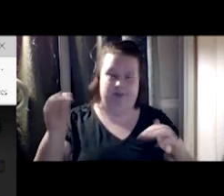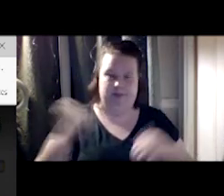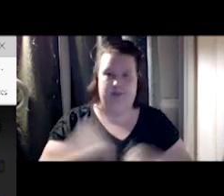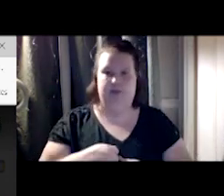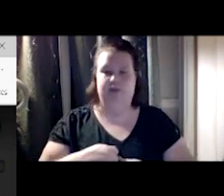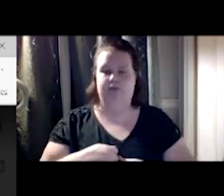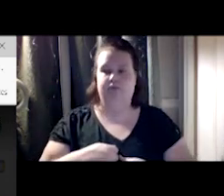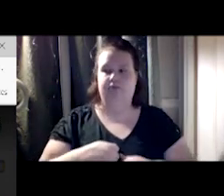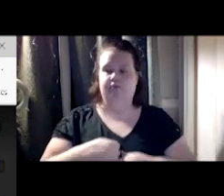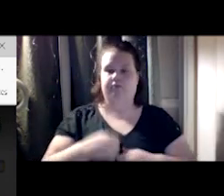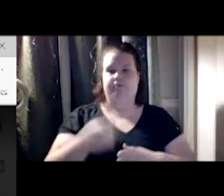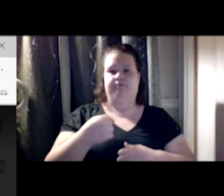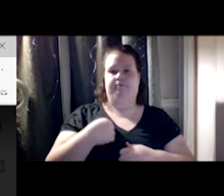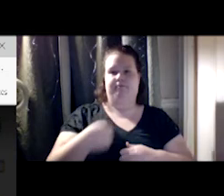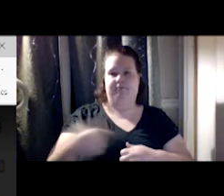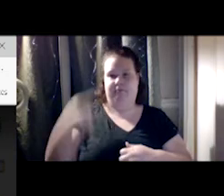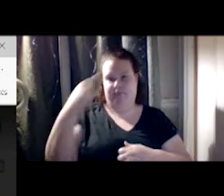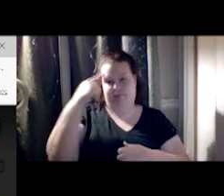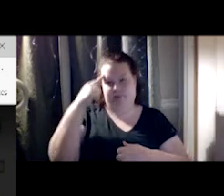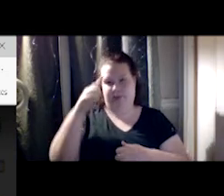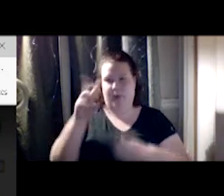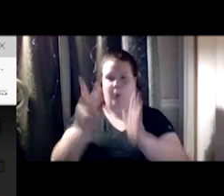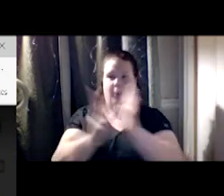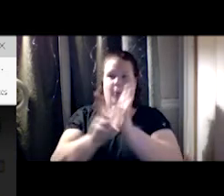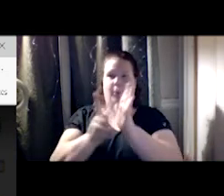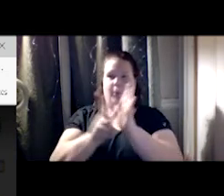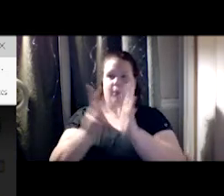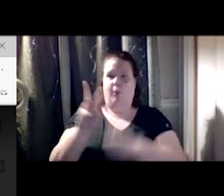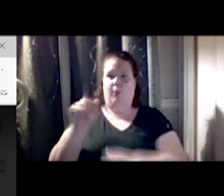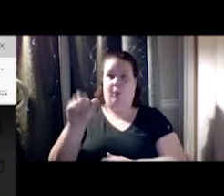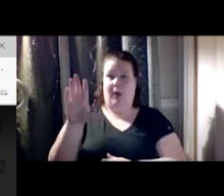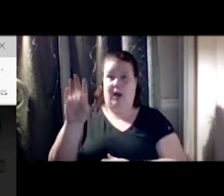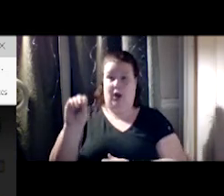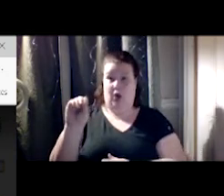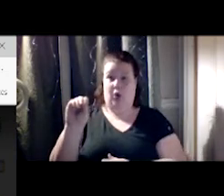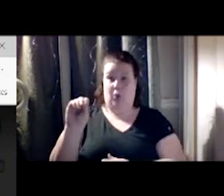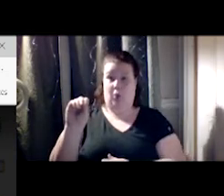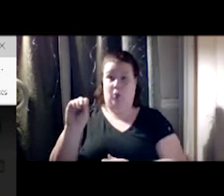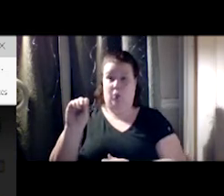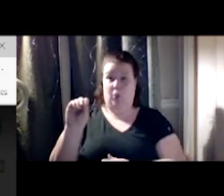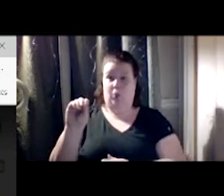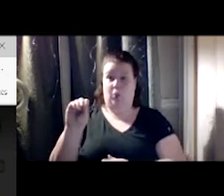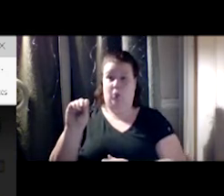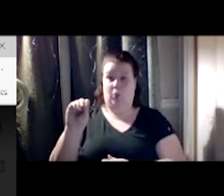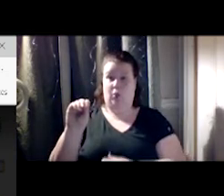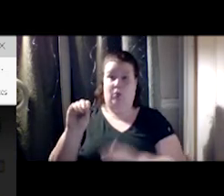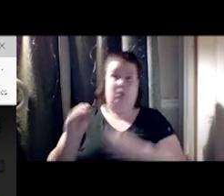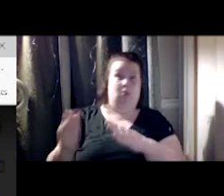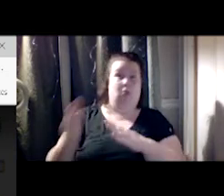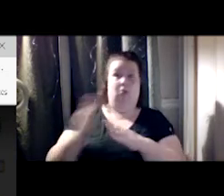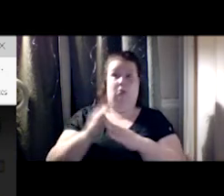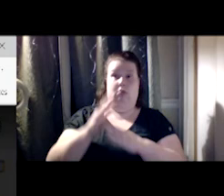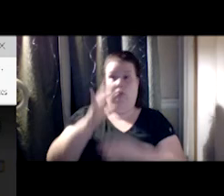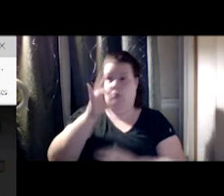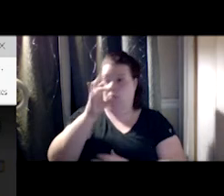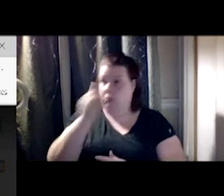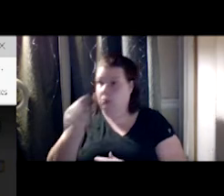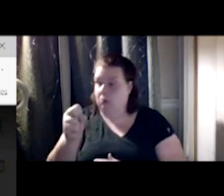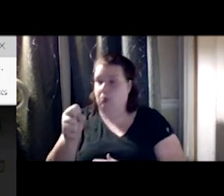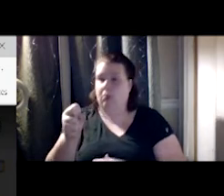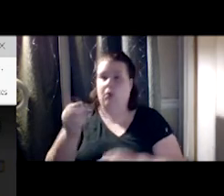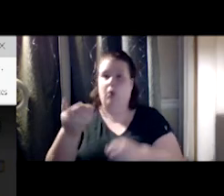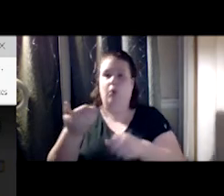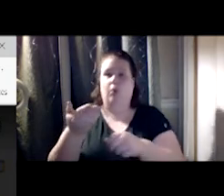of the biggest draws or features in Waco is a renovated space that now